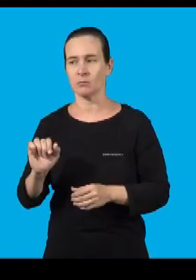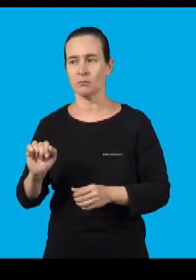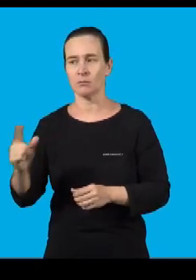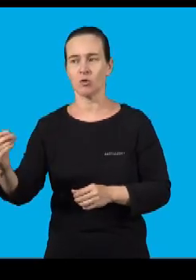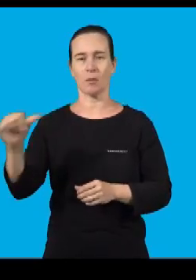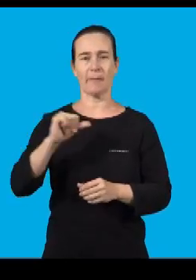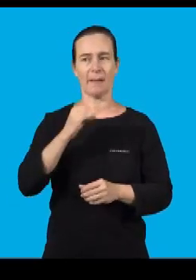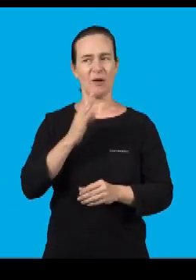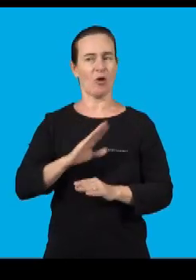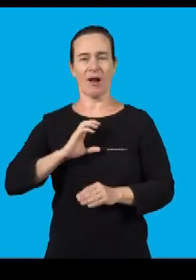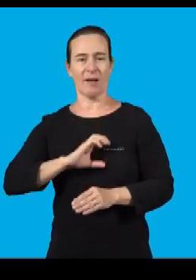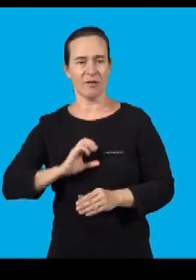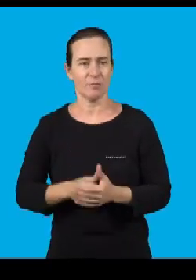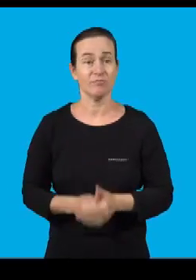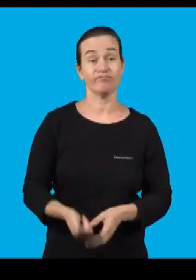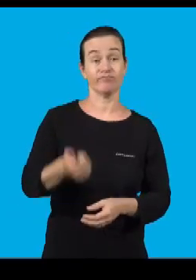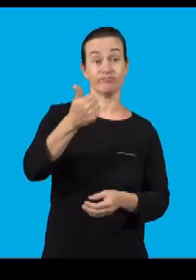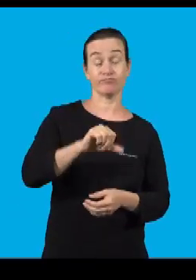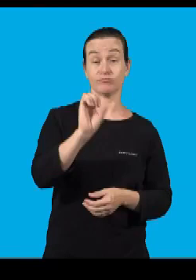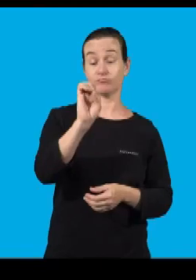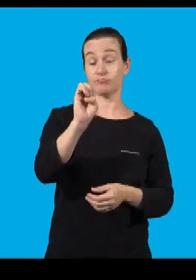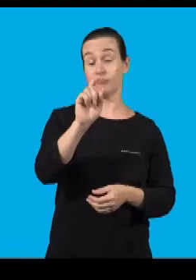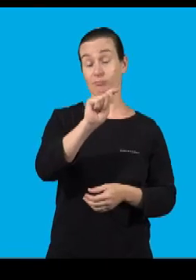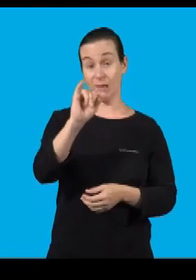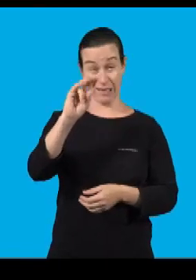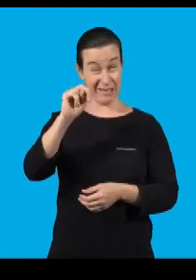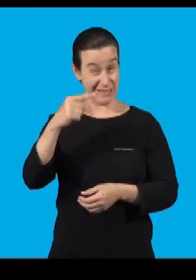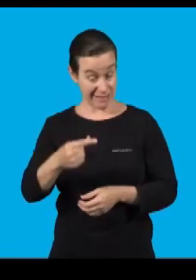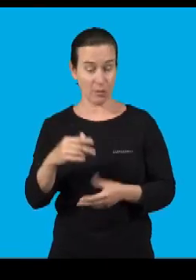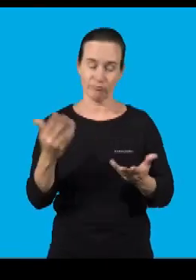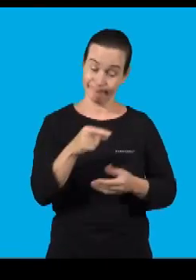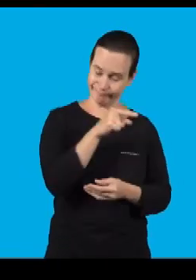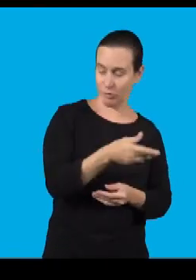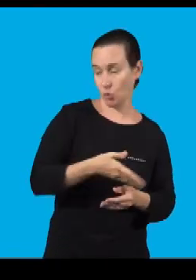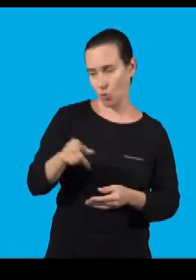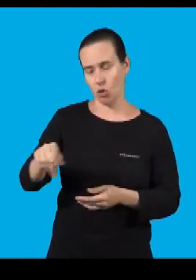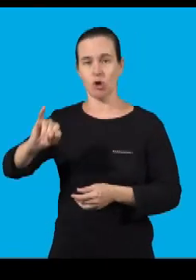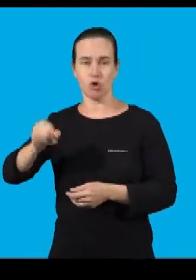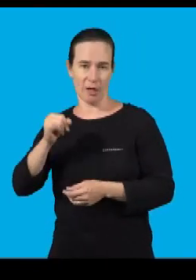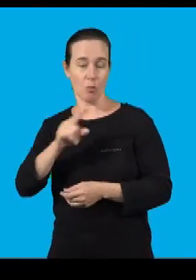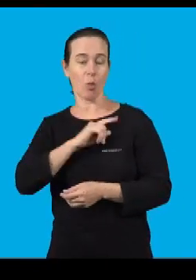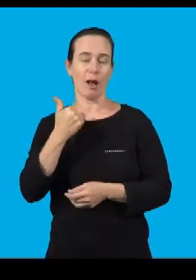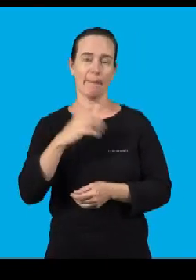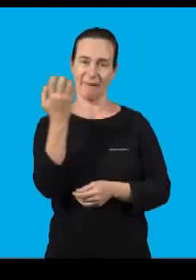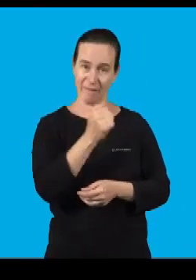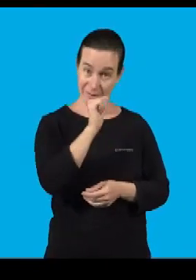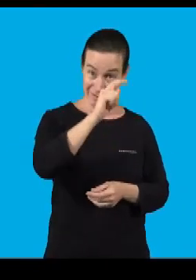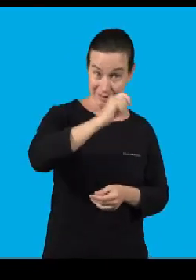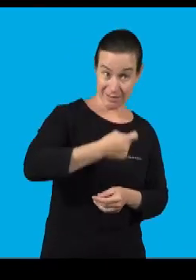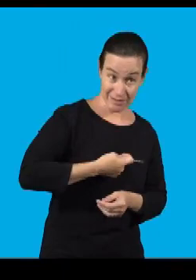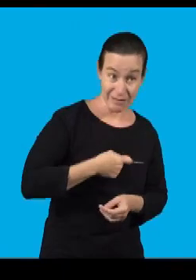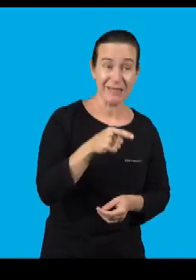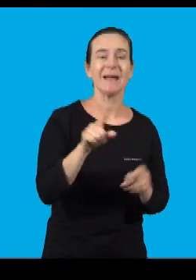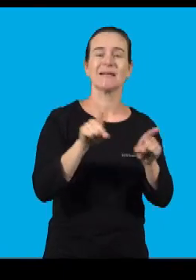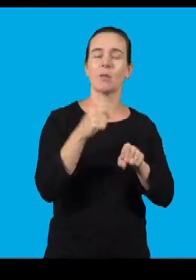with, all right? The setting is where Stephen went to visit goes to Johannesburg to find